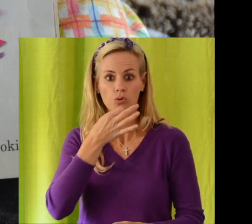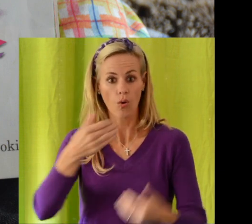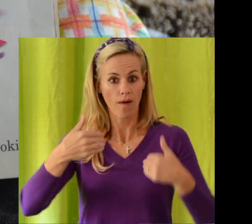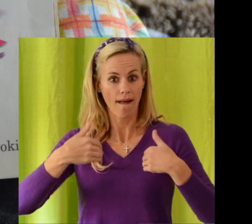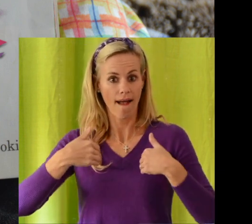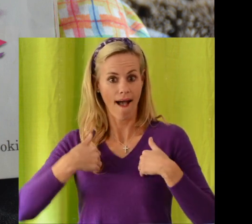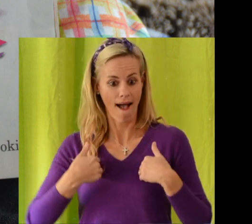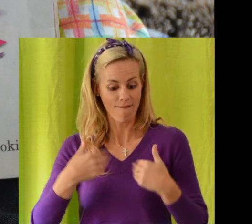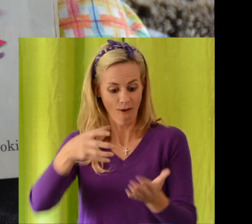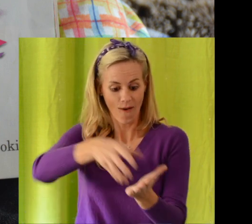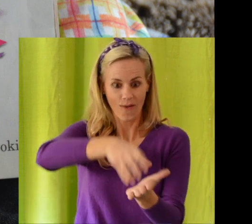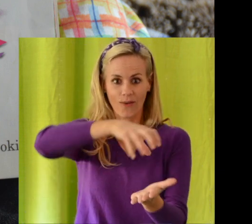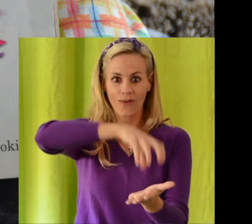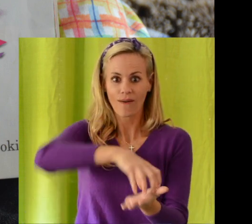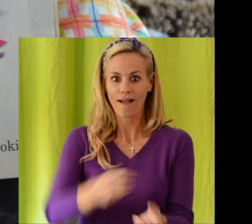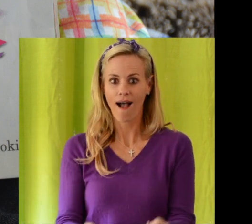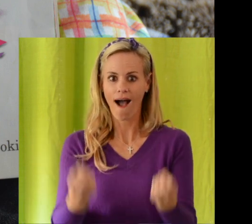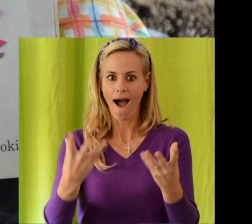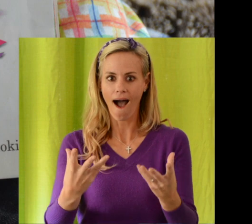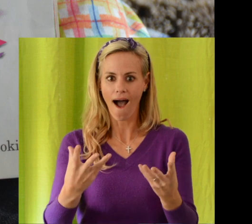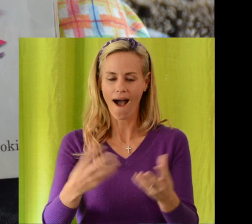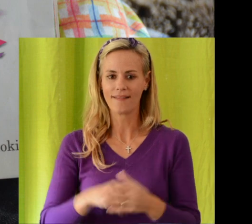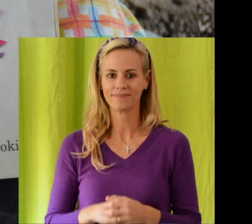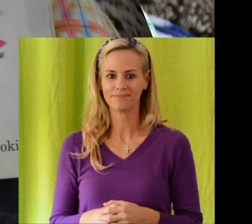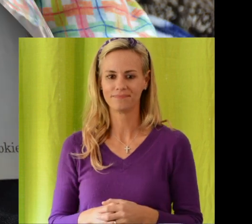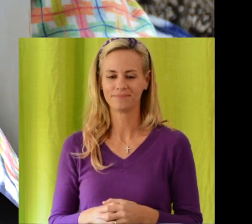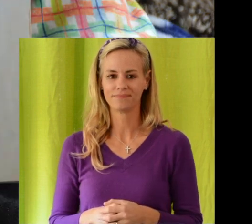Soon Alfie had his own cookies.